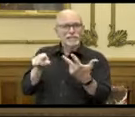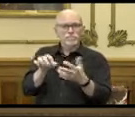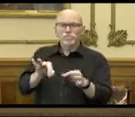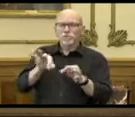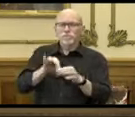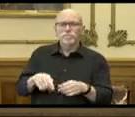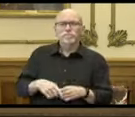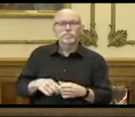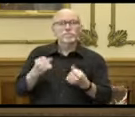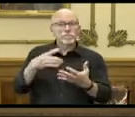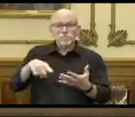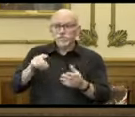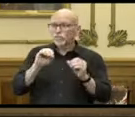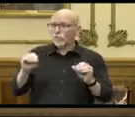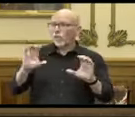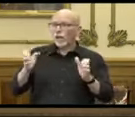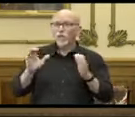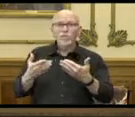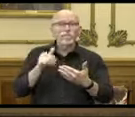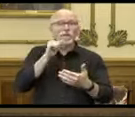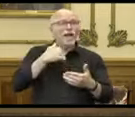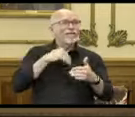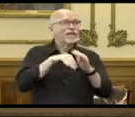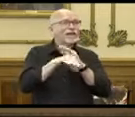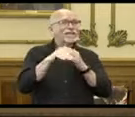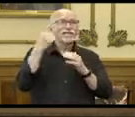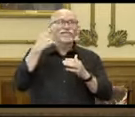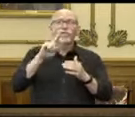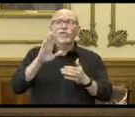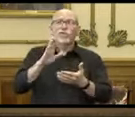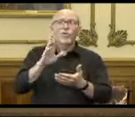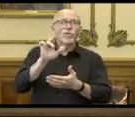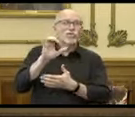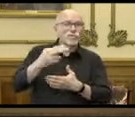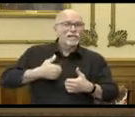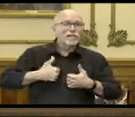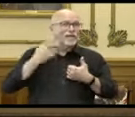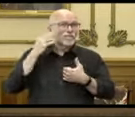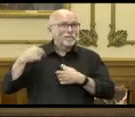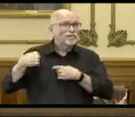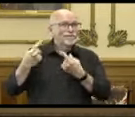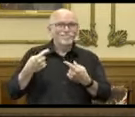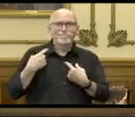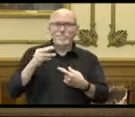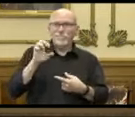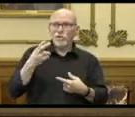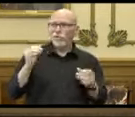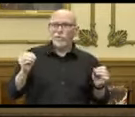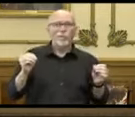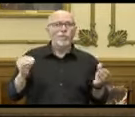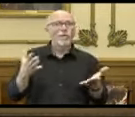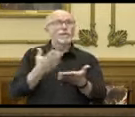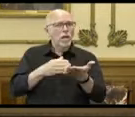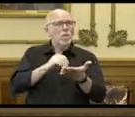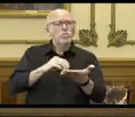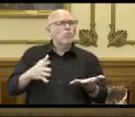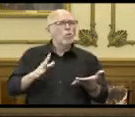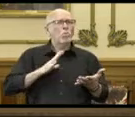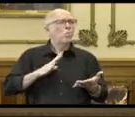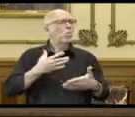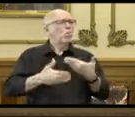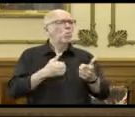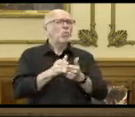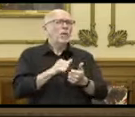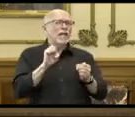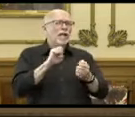without the structure of a classroom and access to many enriching life experiences since mid-March. And while some students have responded well to e-learning